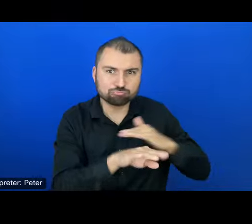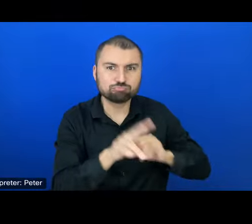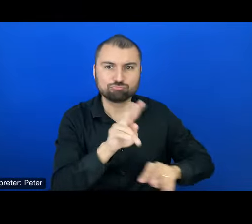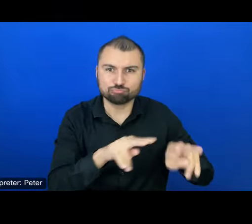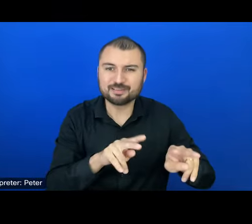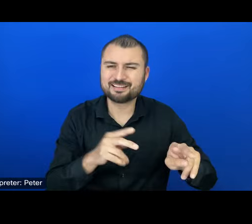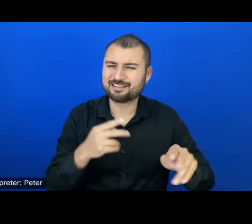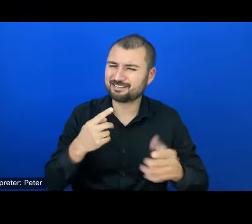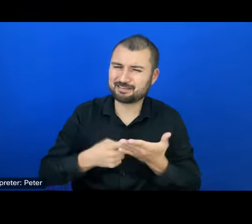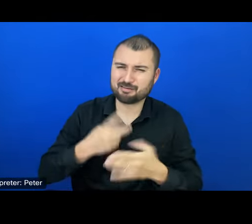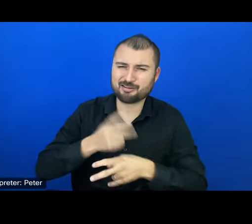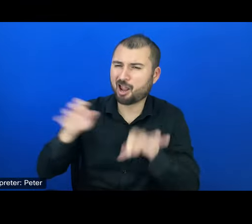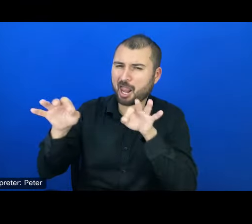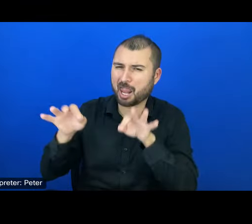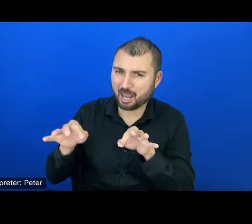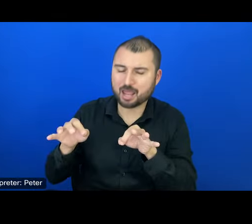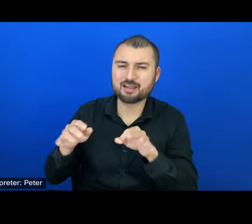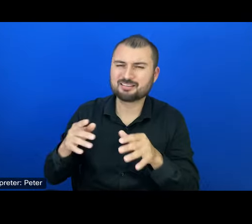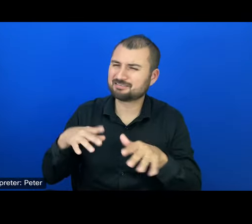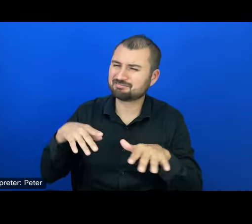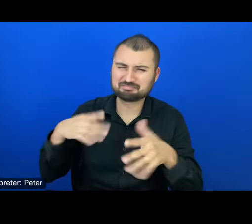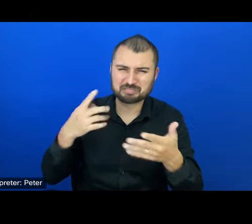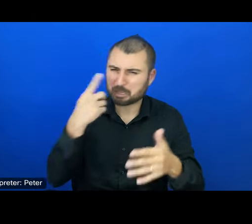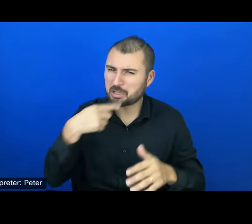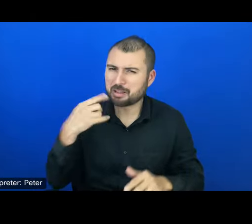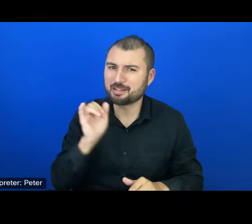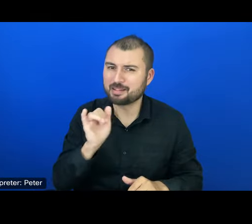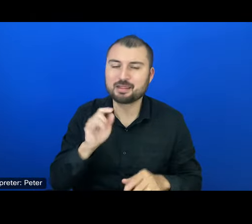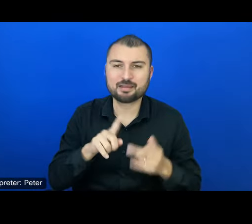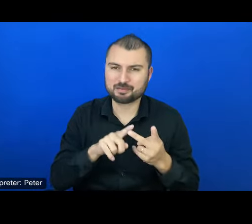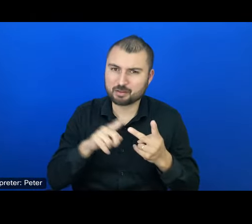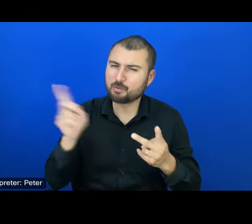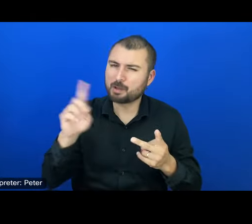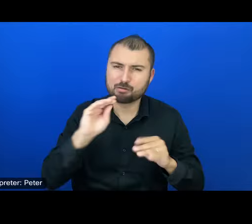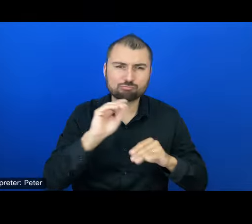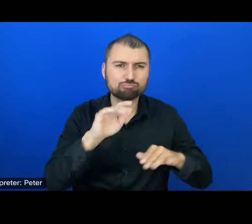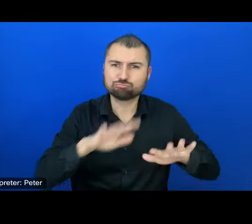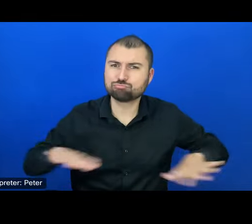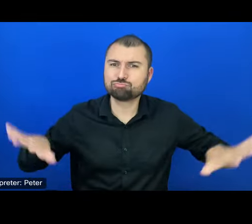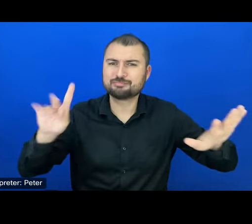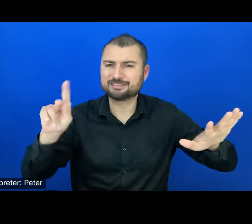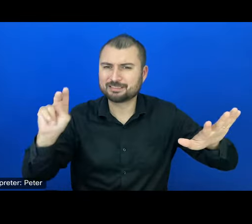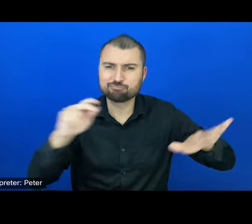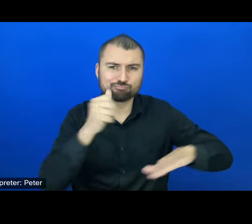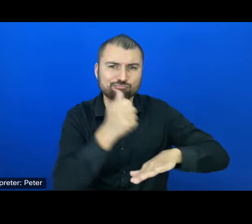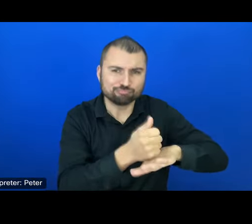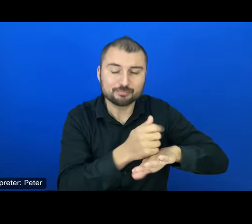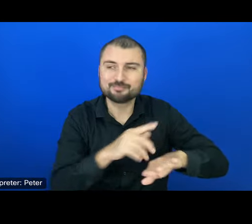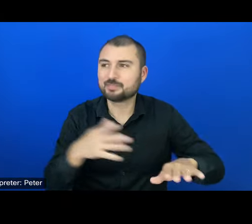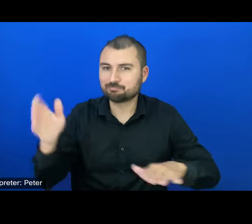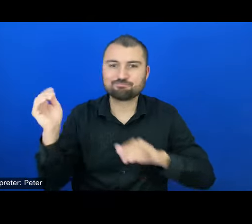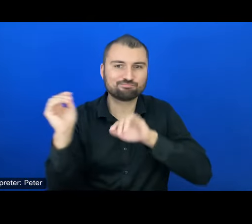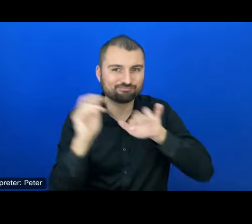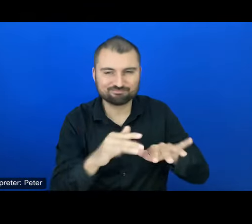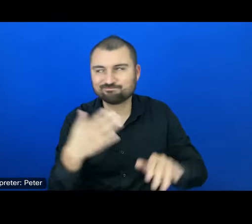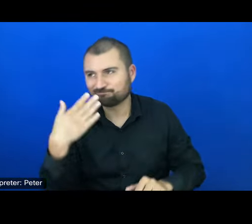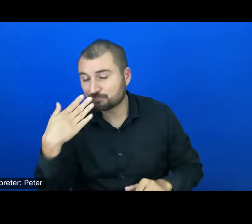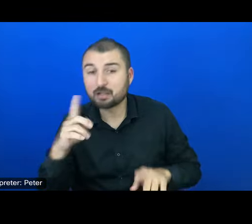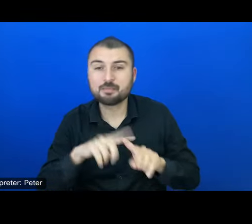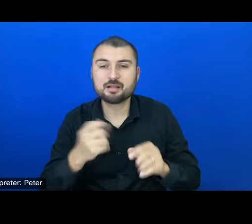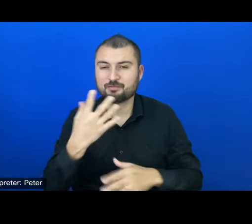members, to see what those facilities look like and just where they're geographically located. So the agency's 5-year